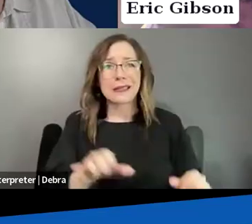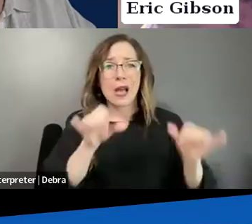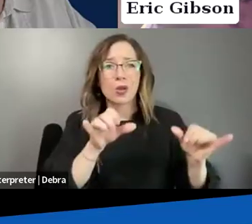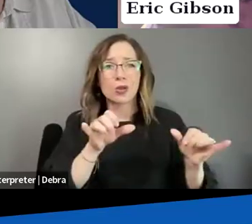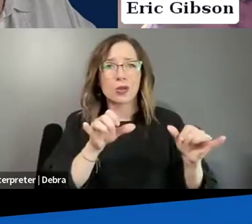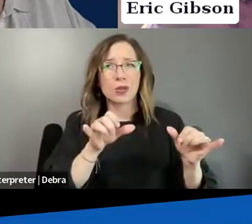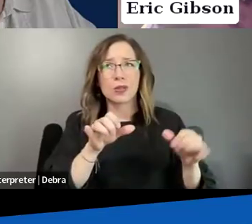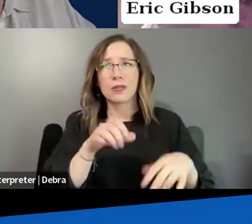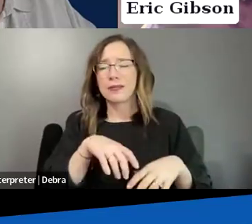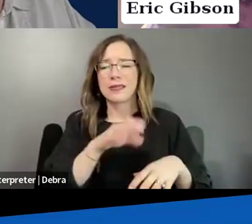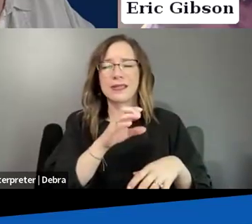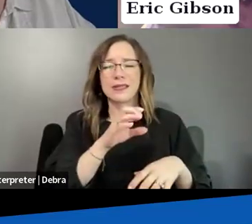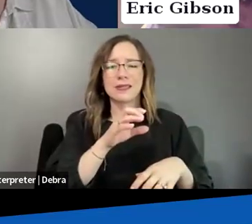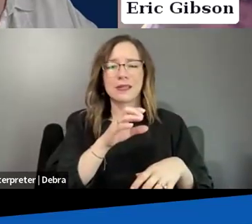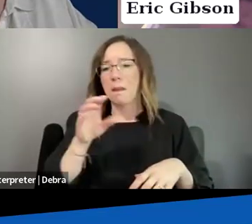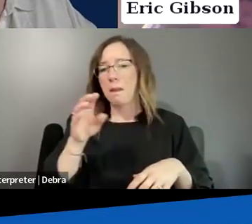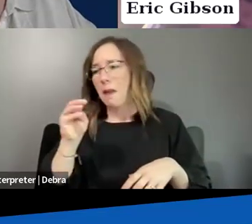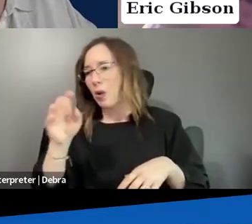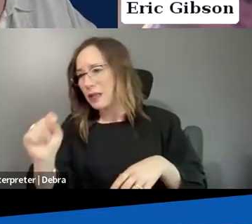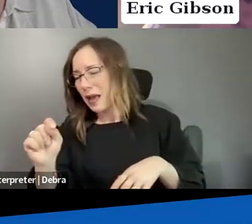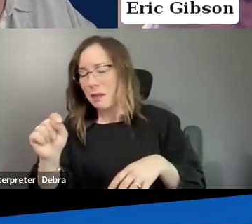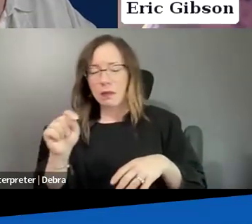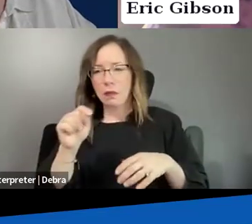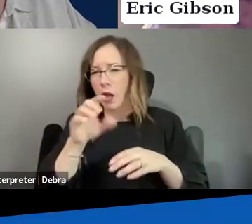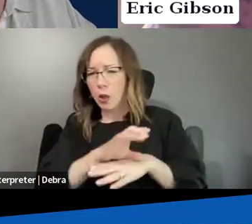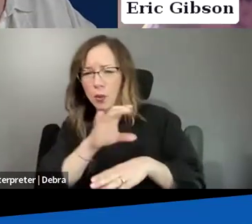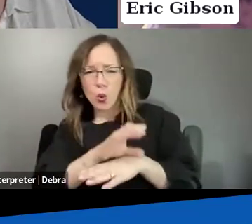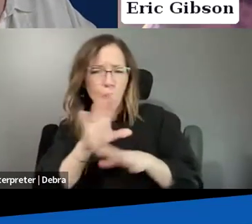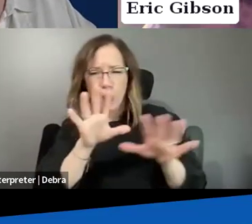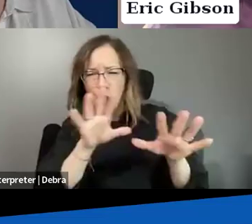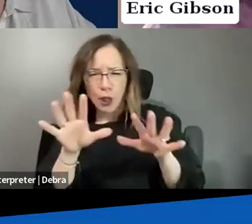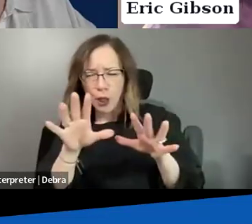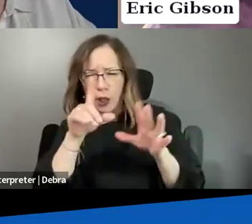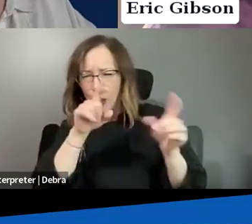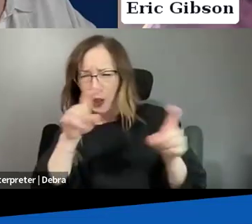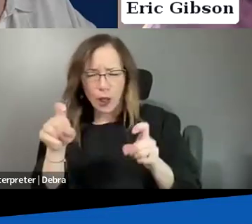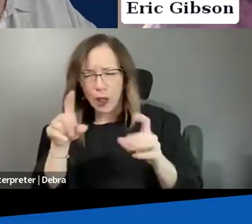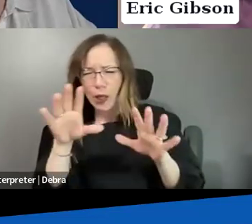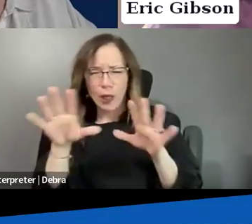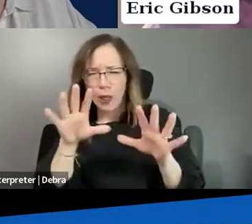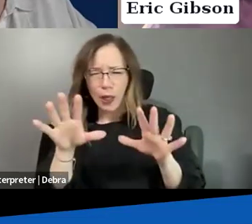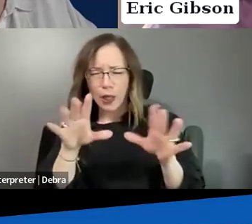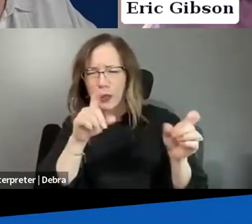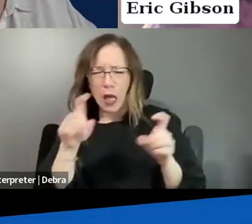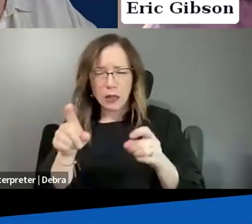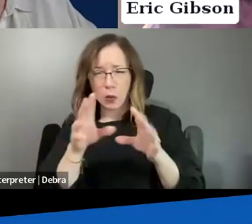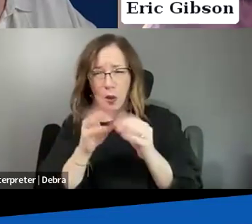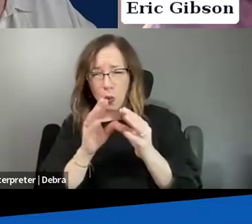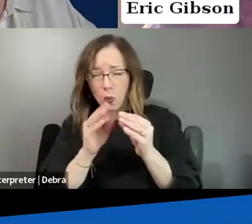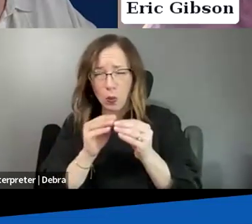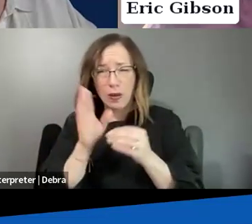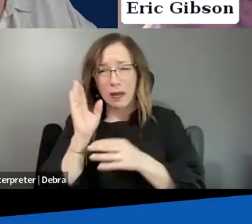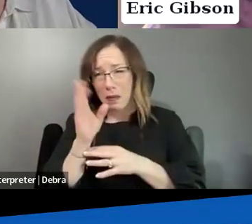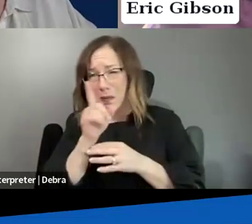time. Had to go on my computer and make sure. We had to do a few test runs with this webinar to make sure everything is going